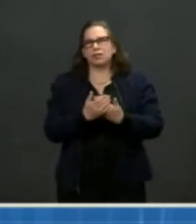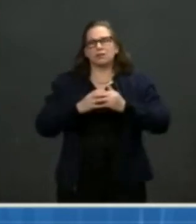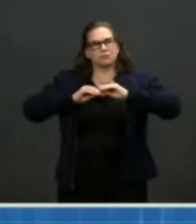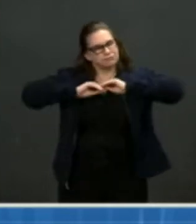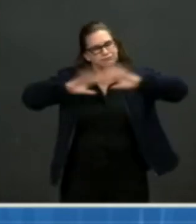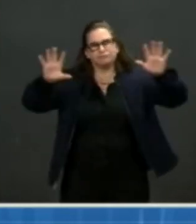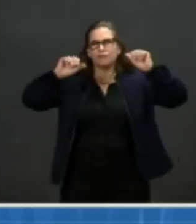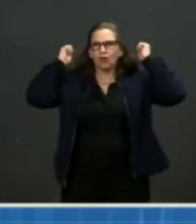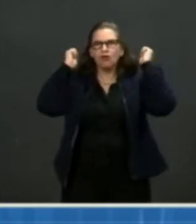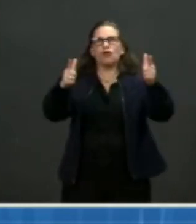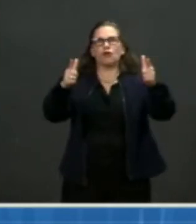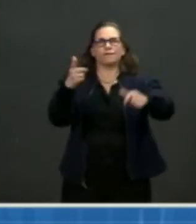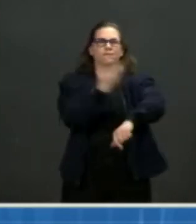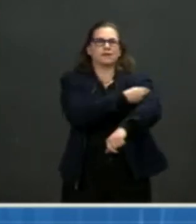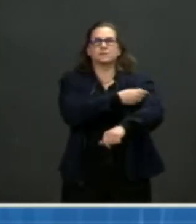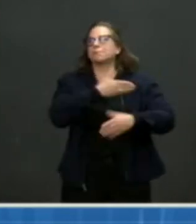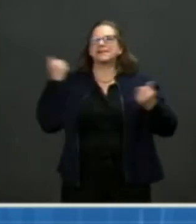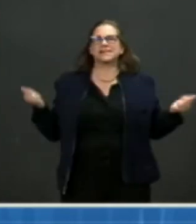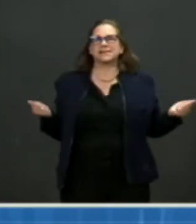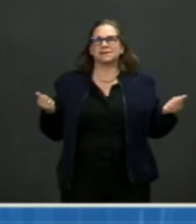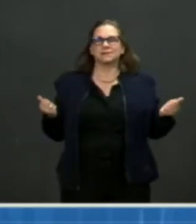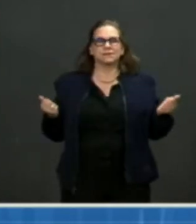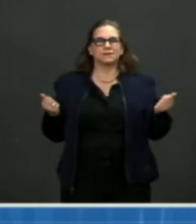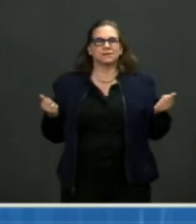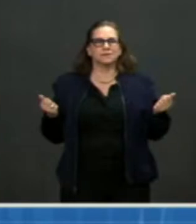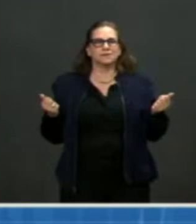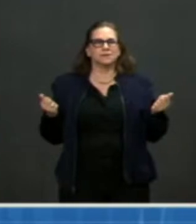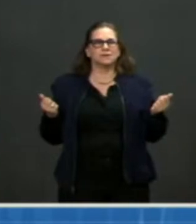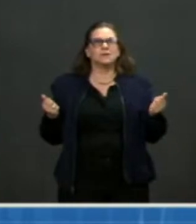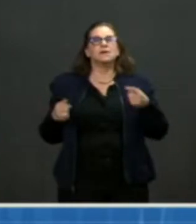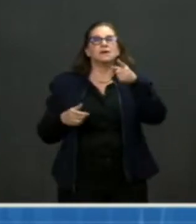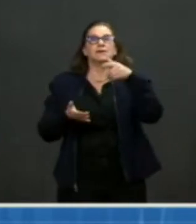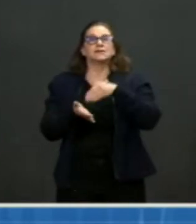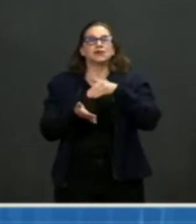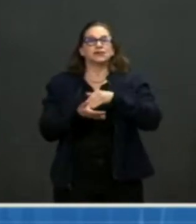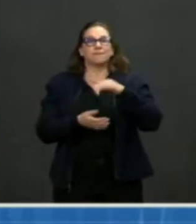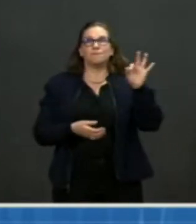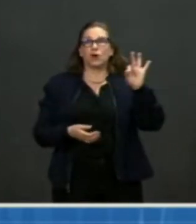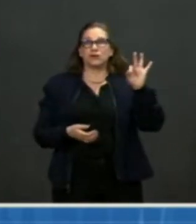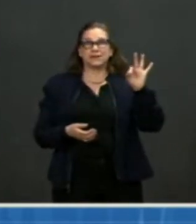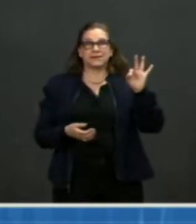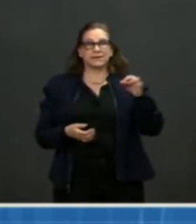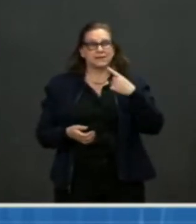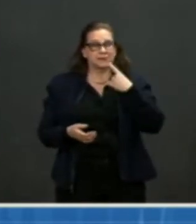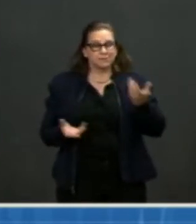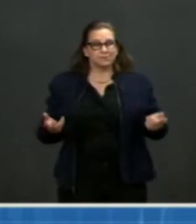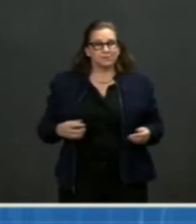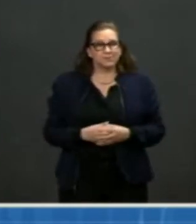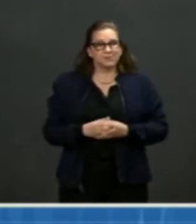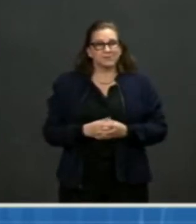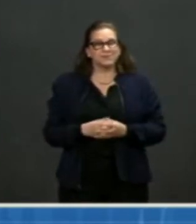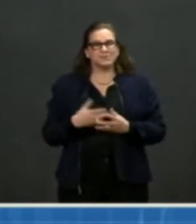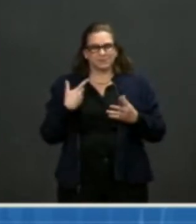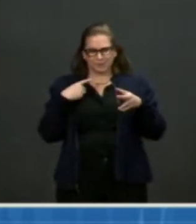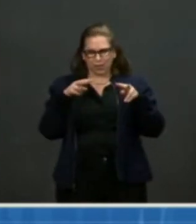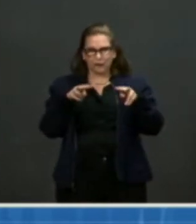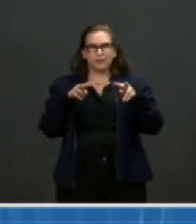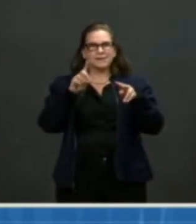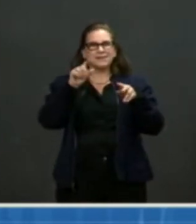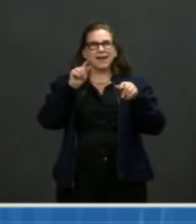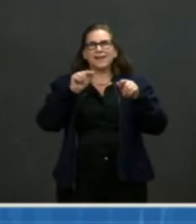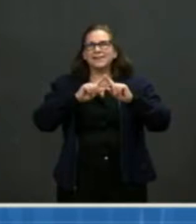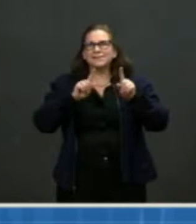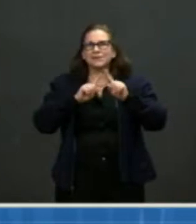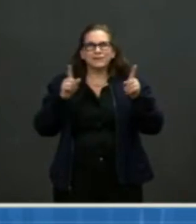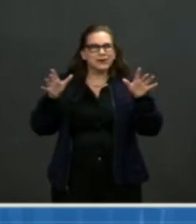time we look at data, it looks at when you're dealing with severe outcomes, hospitalizations, and death, the vaccines, all of